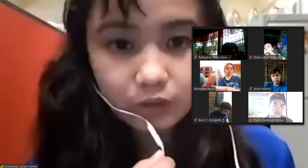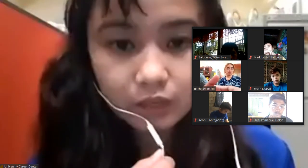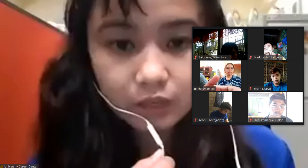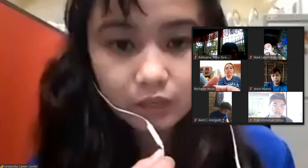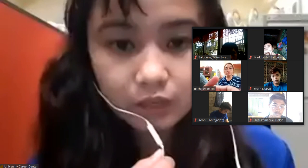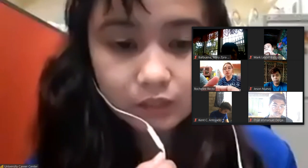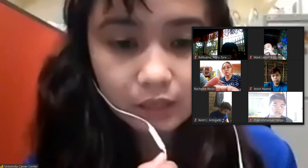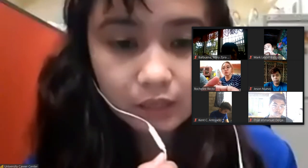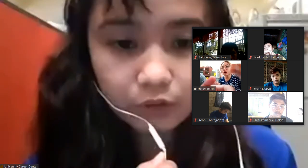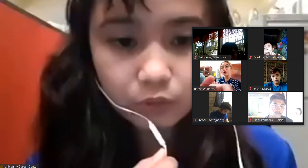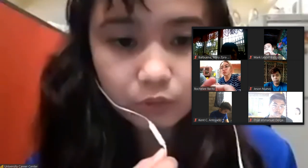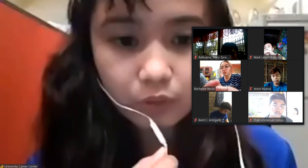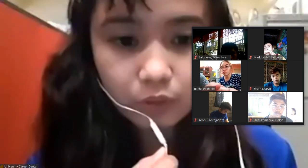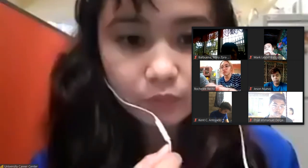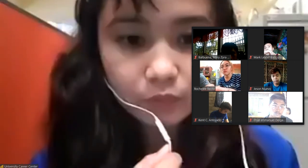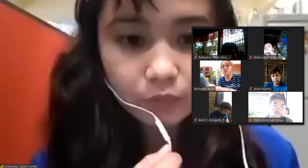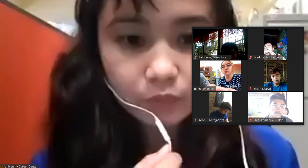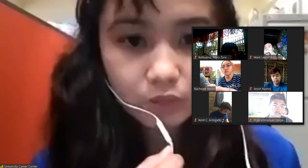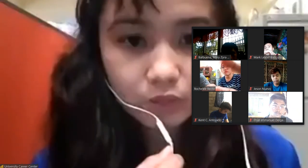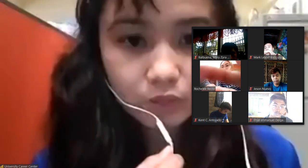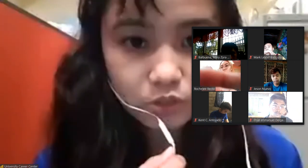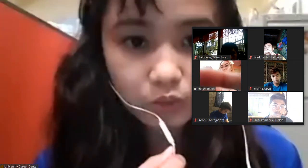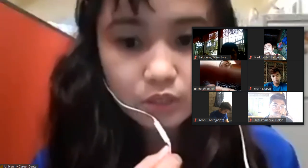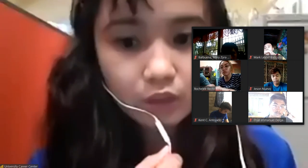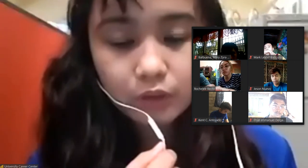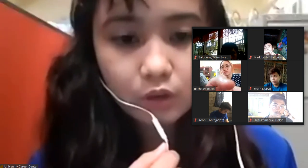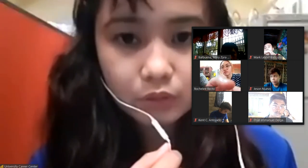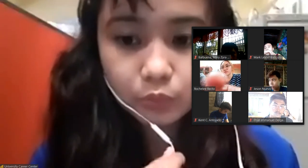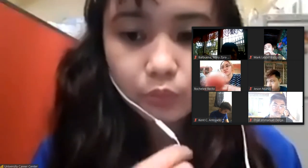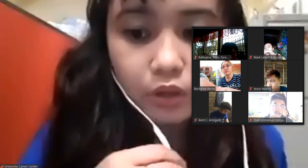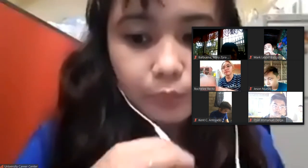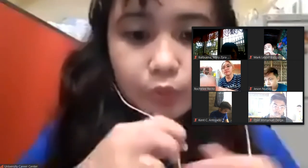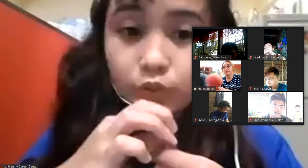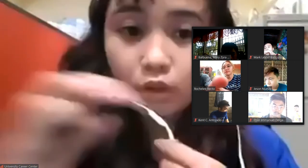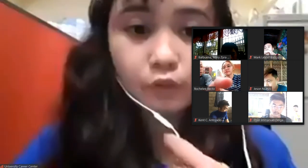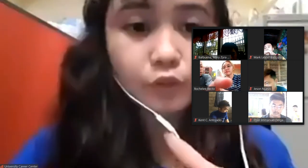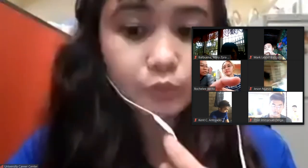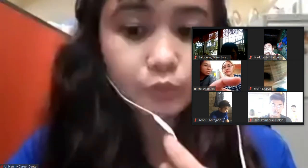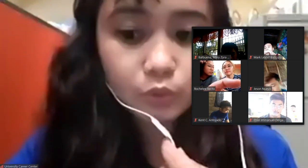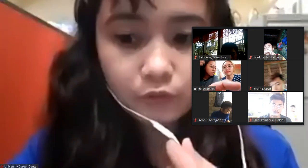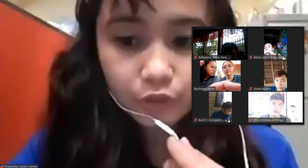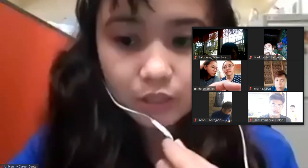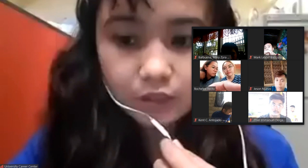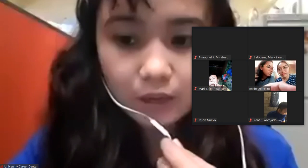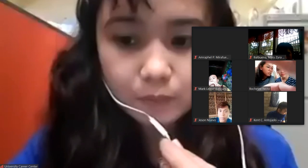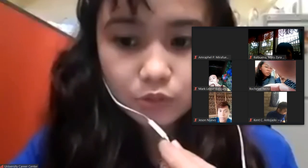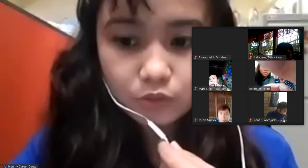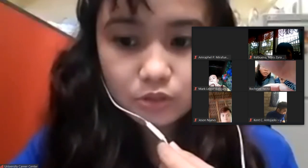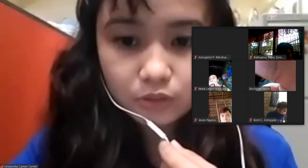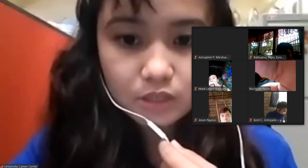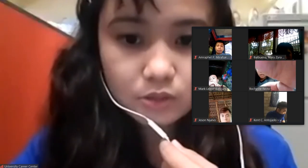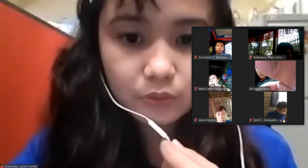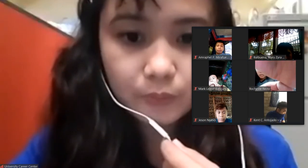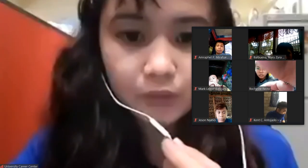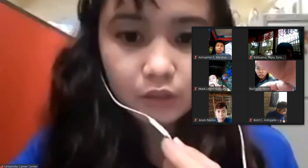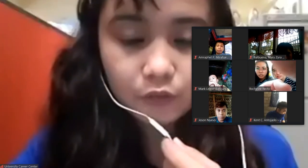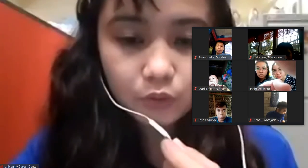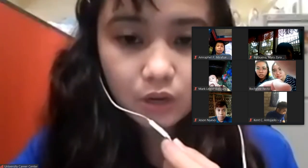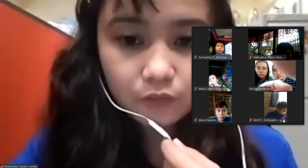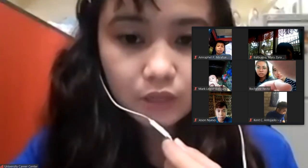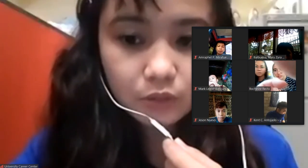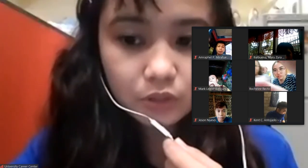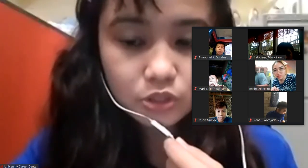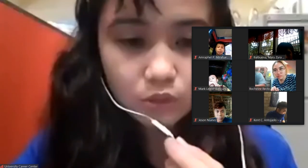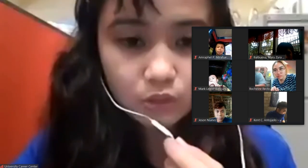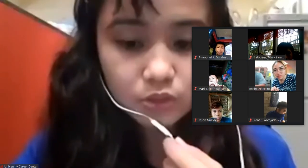yet allowed to ask questions. We are going to mute all of you to avoid interruptions. Okay, so if you have